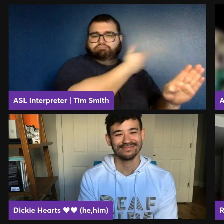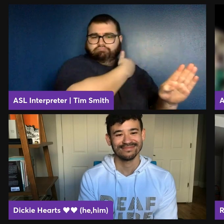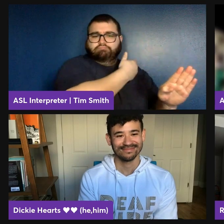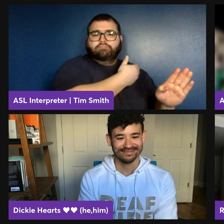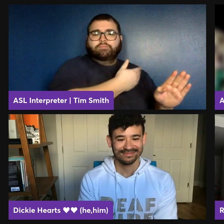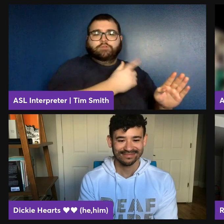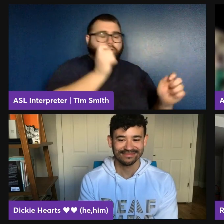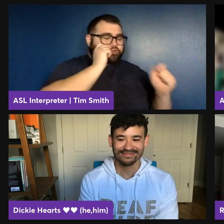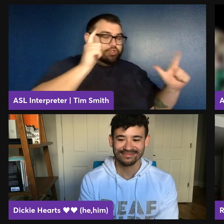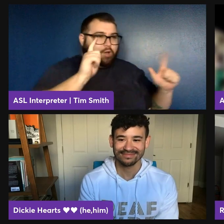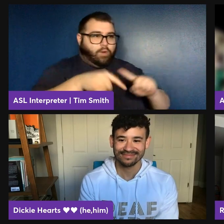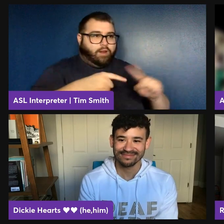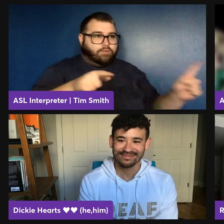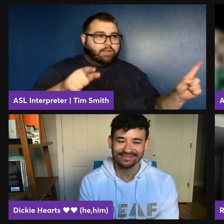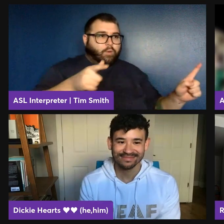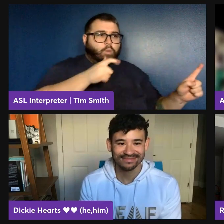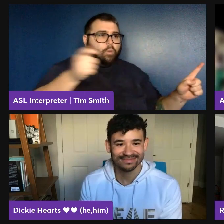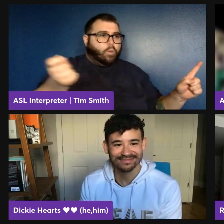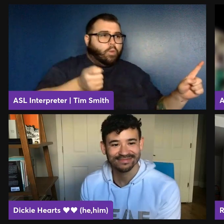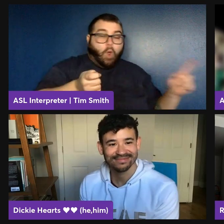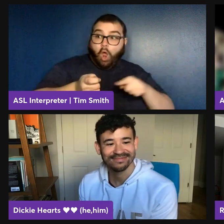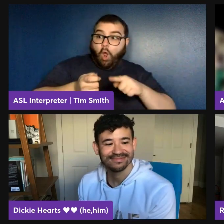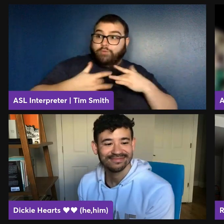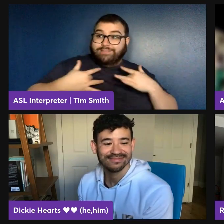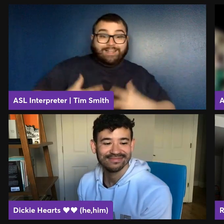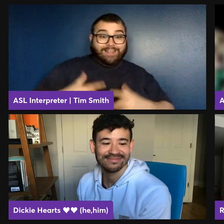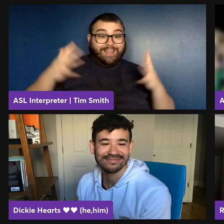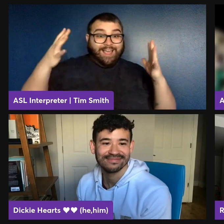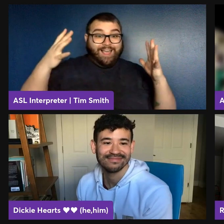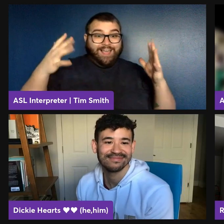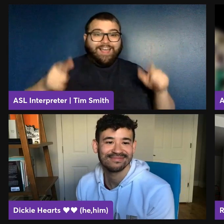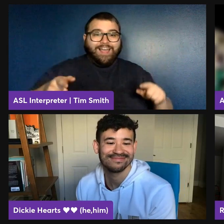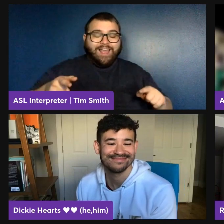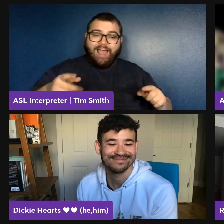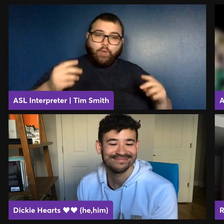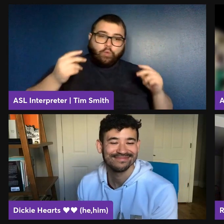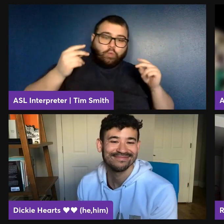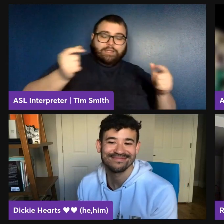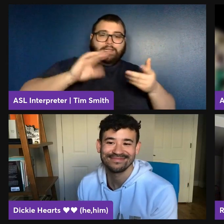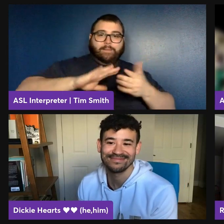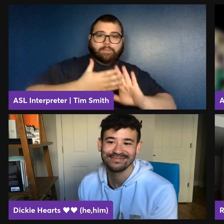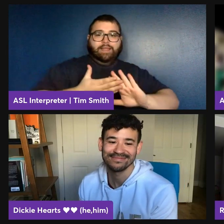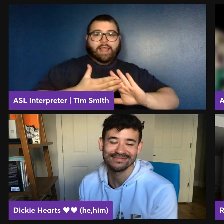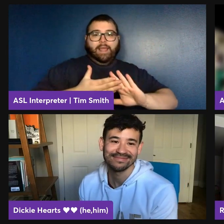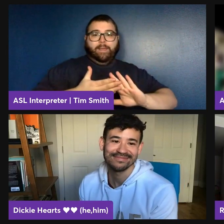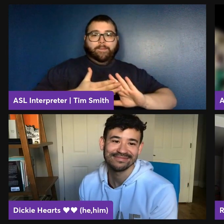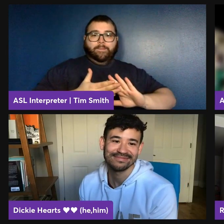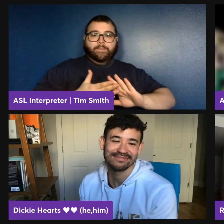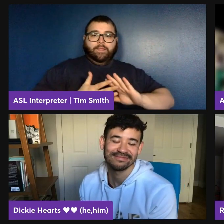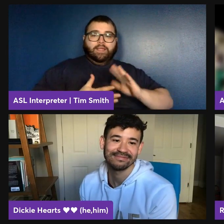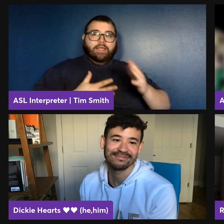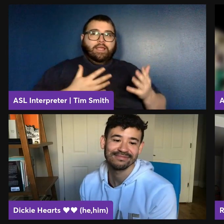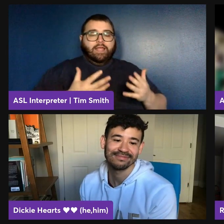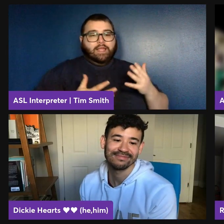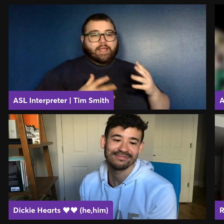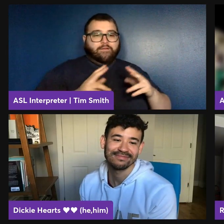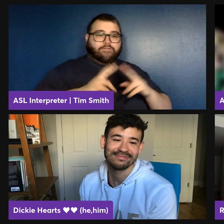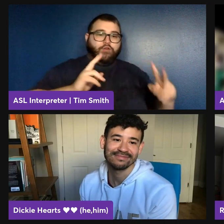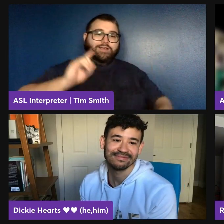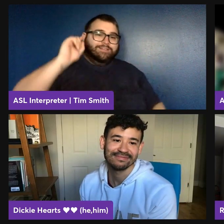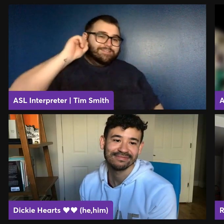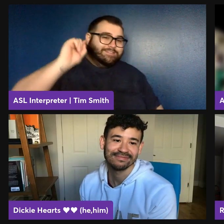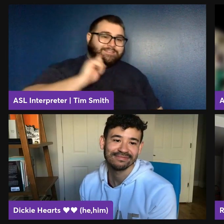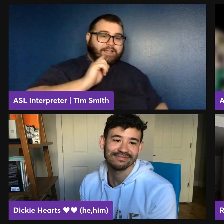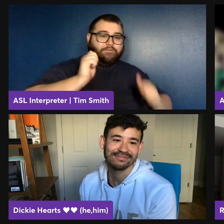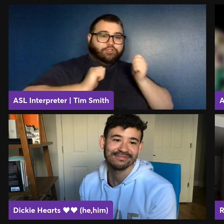that it was Dickie, and how much it quickly became also a very deaf show